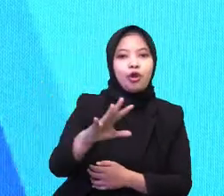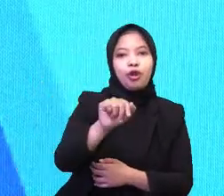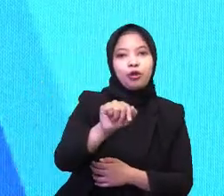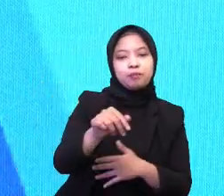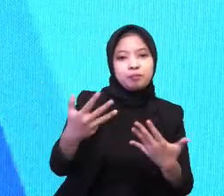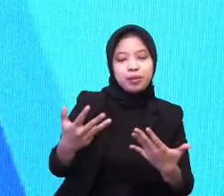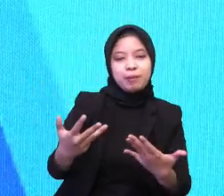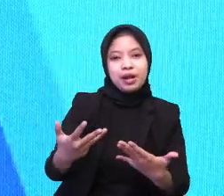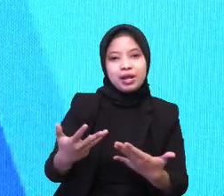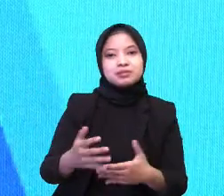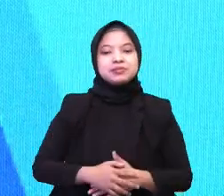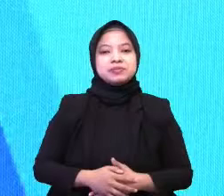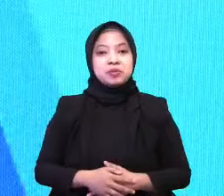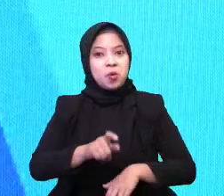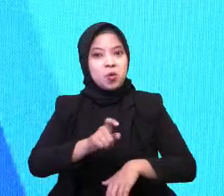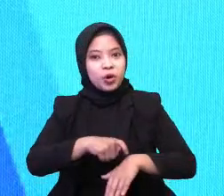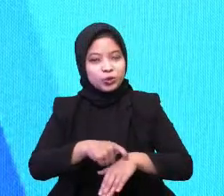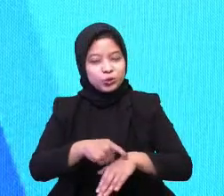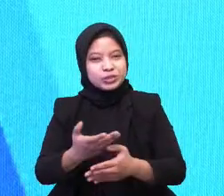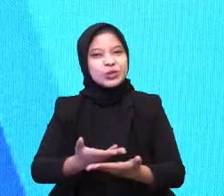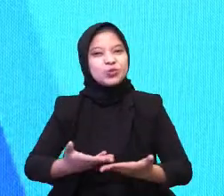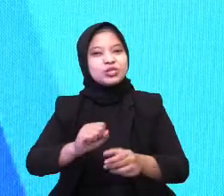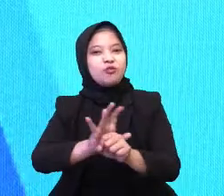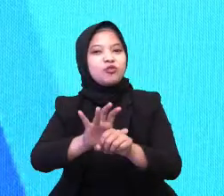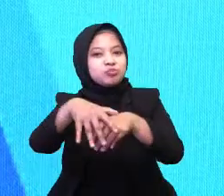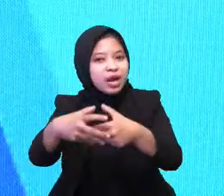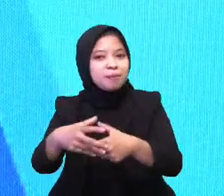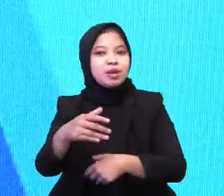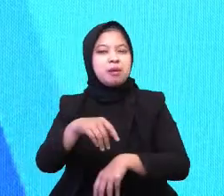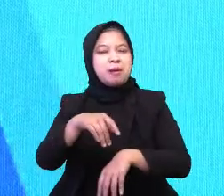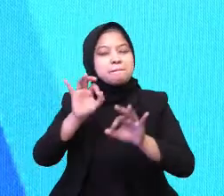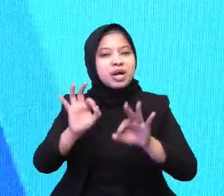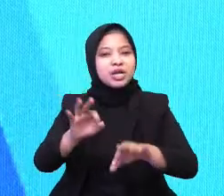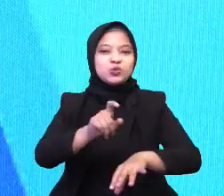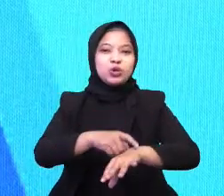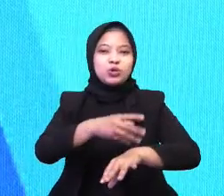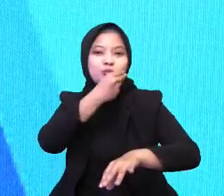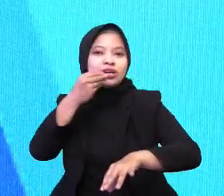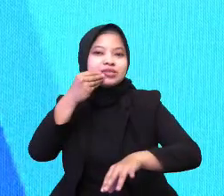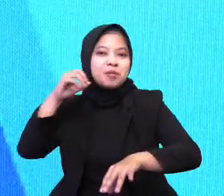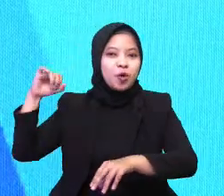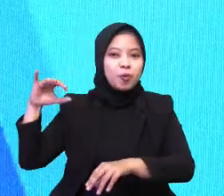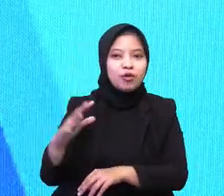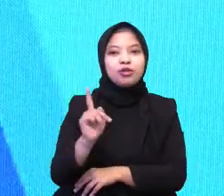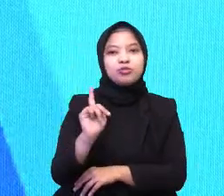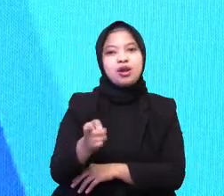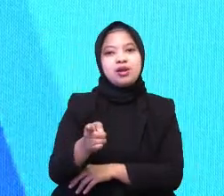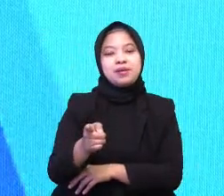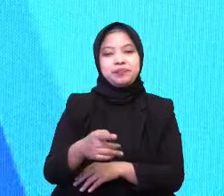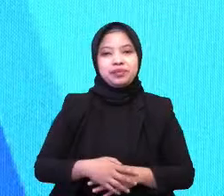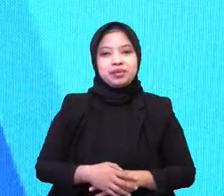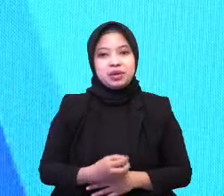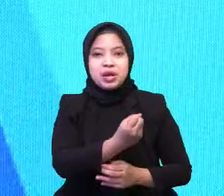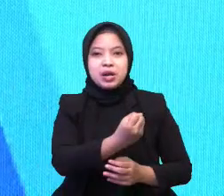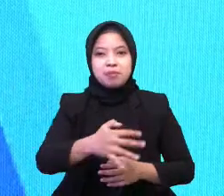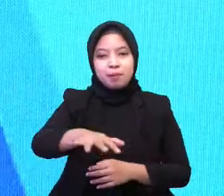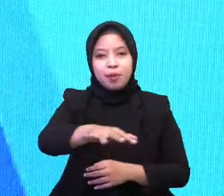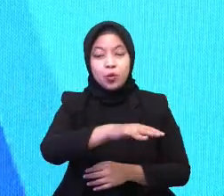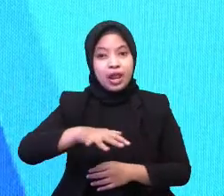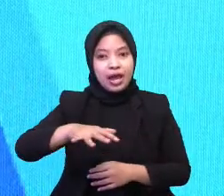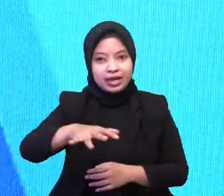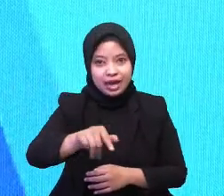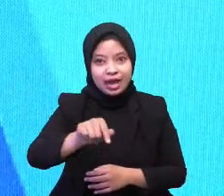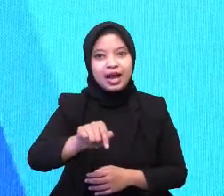of Ramadan during the COVID-19 pandemic. The government, through the Ministry of Religion, has released